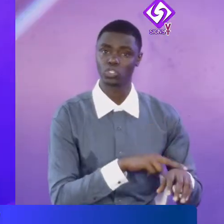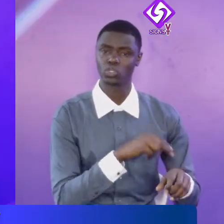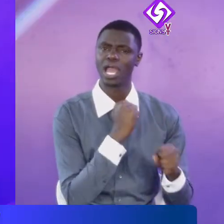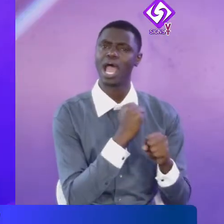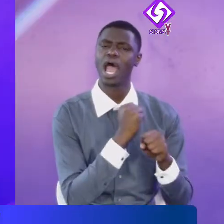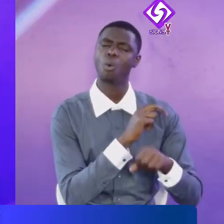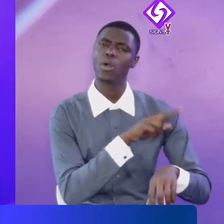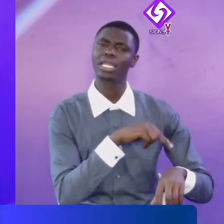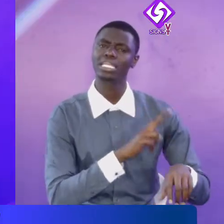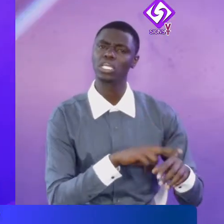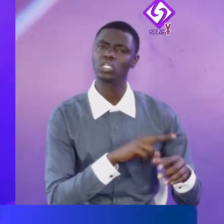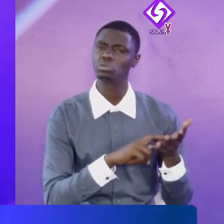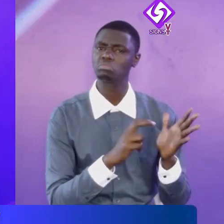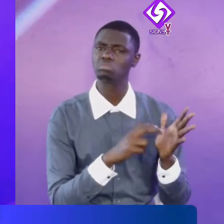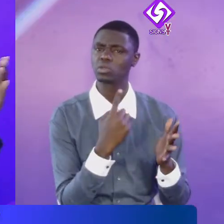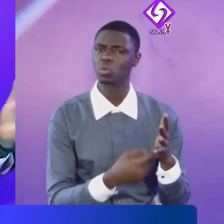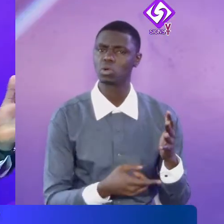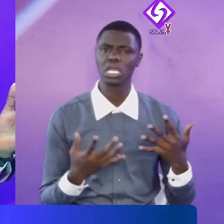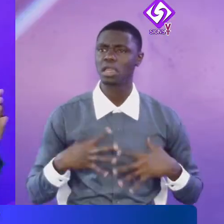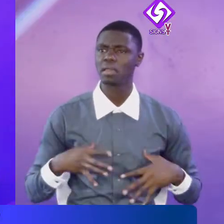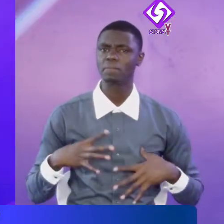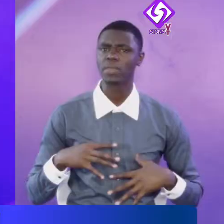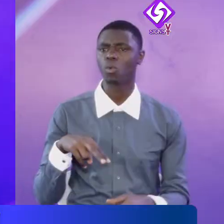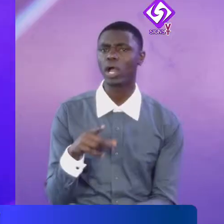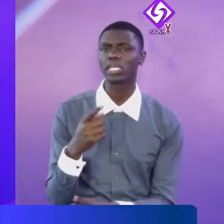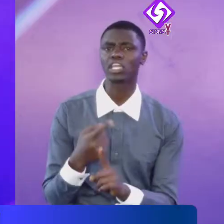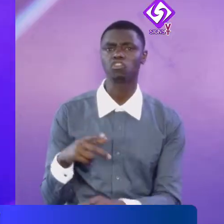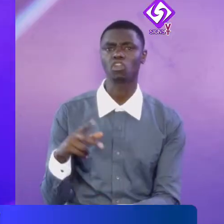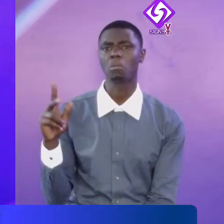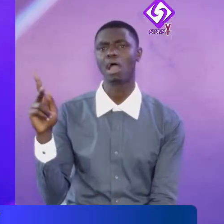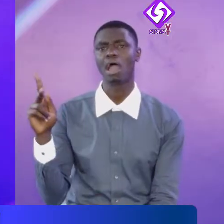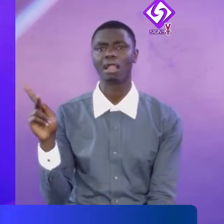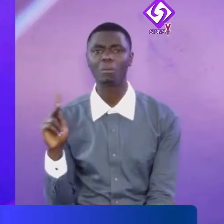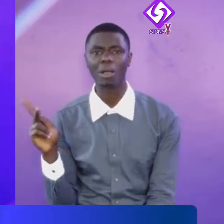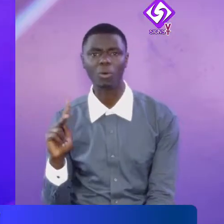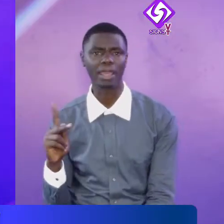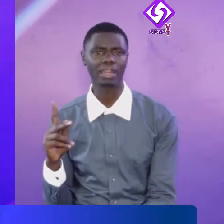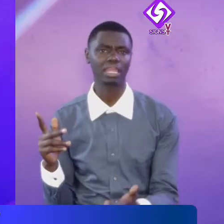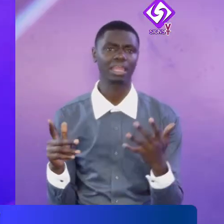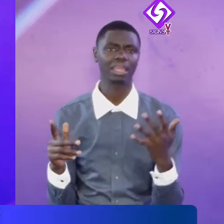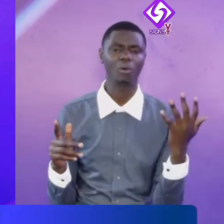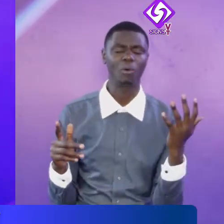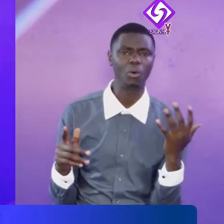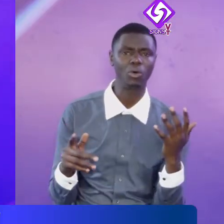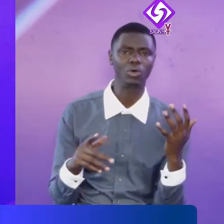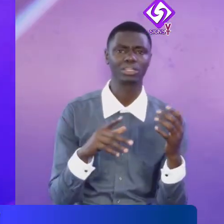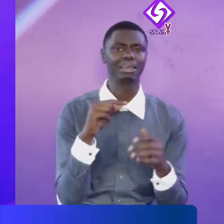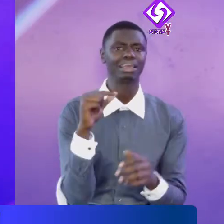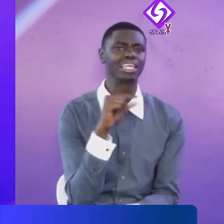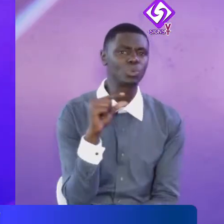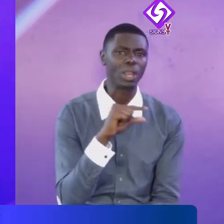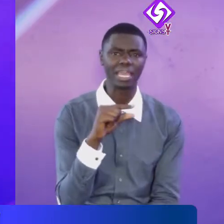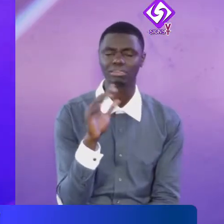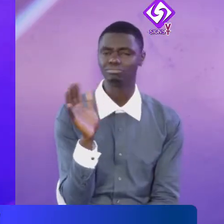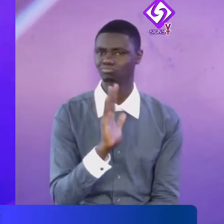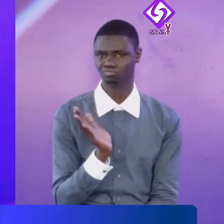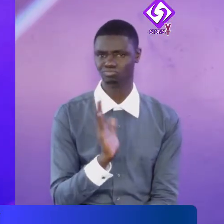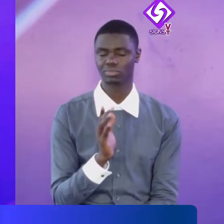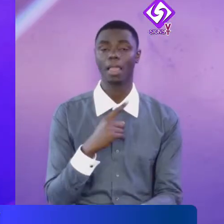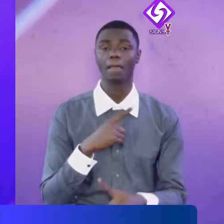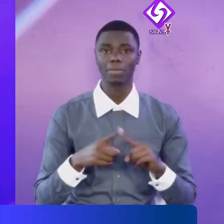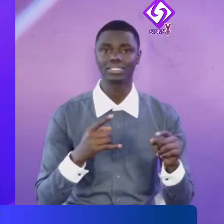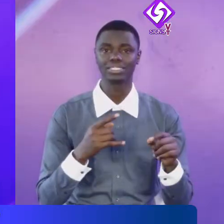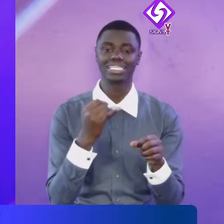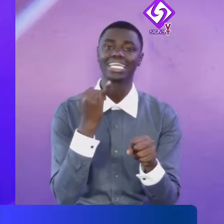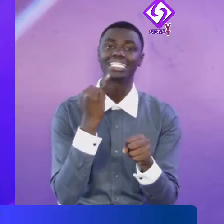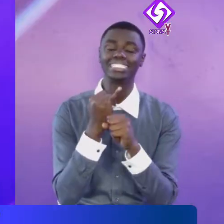didn't mean people walking from Kawangware, like people walk here from Githurai to town. A working nation is a decent job for Kenyans.